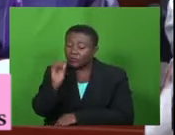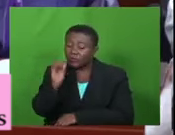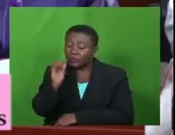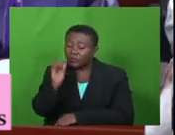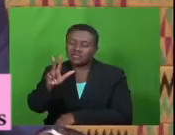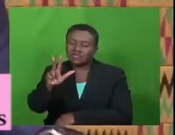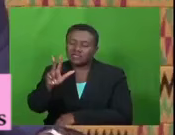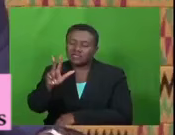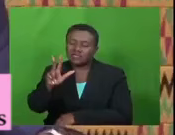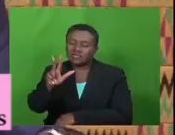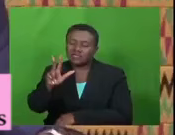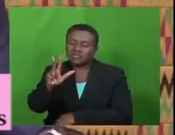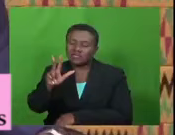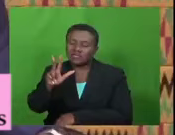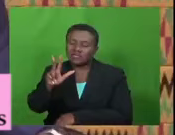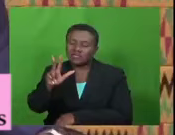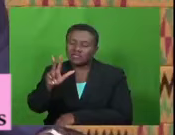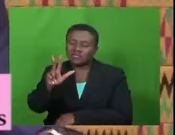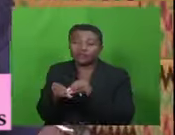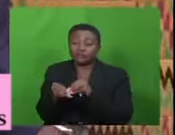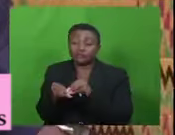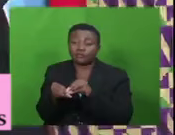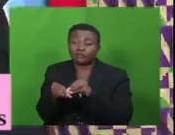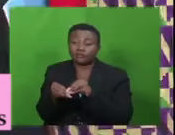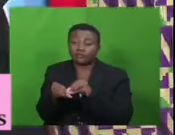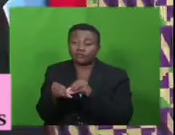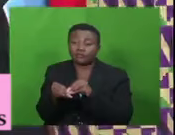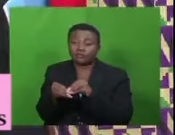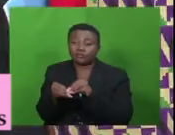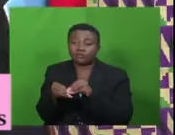93% of the total. Increase the